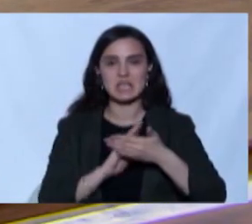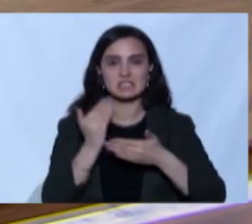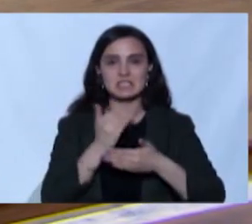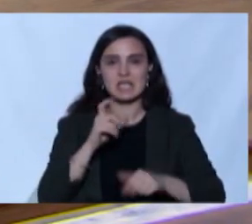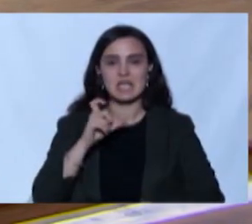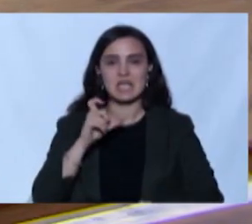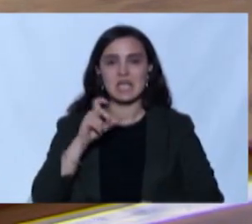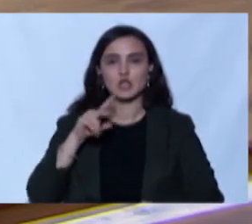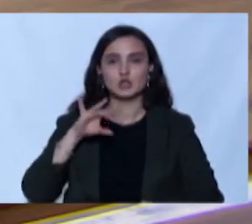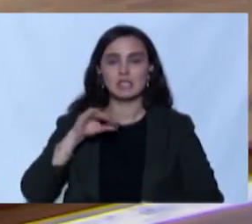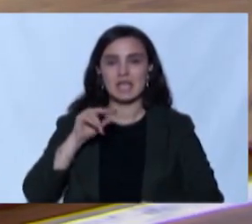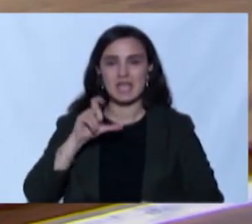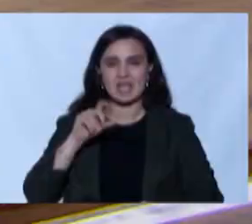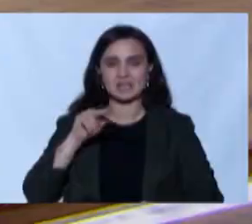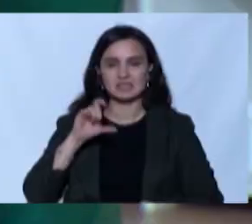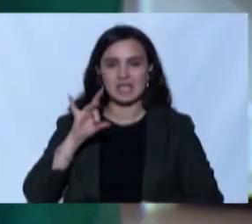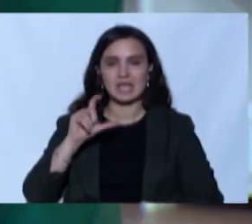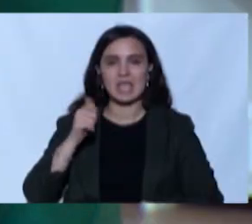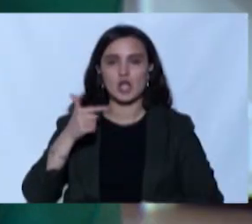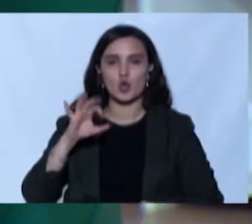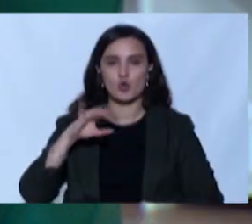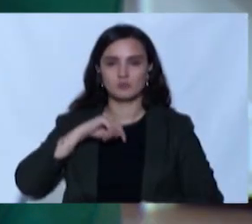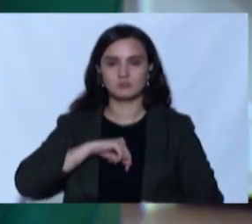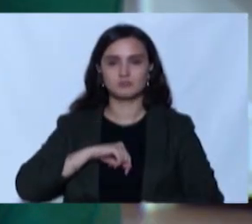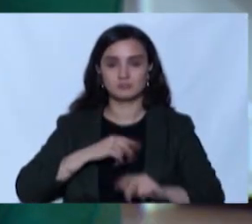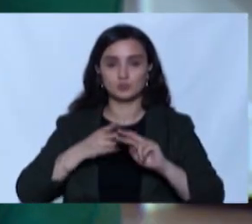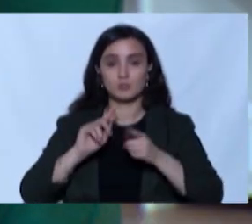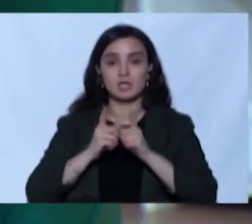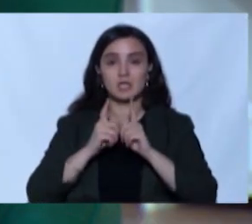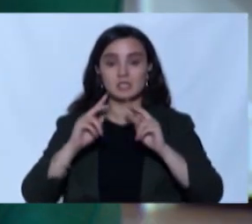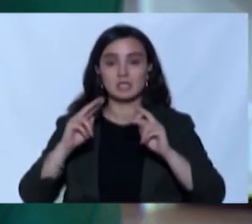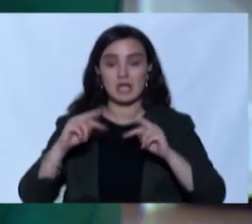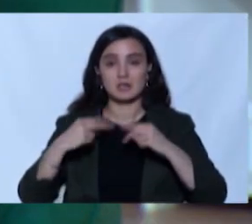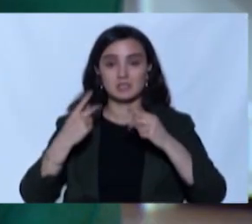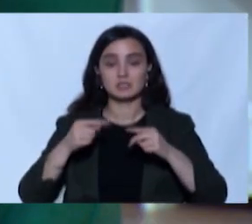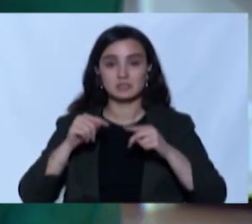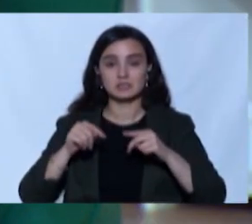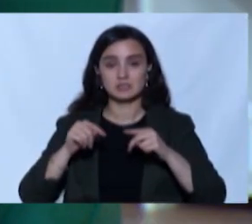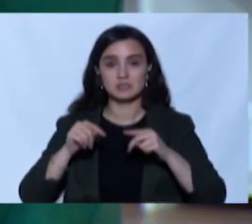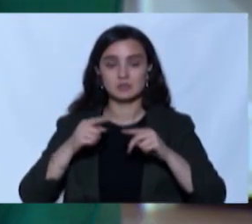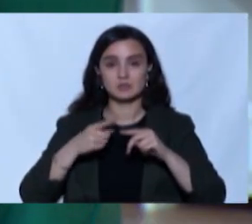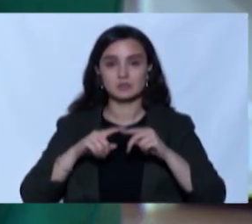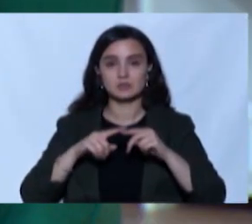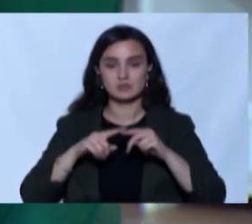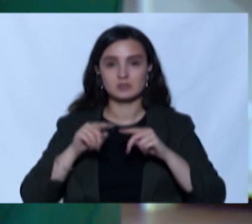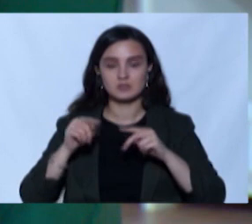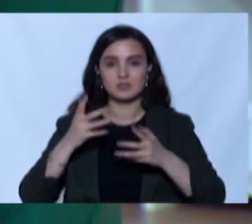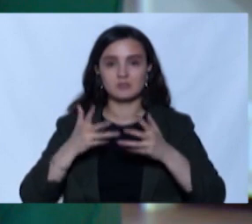alter ego. And that specific interpretation actually would